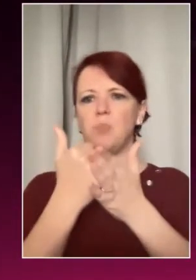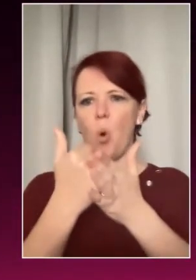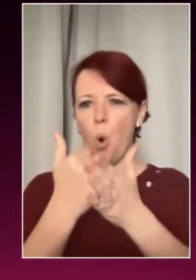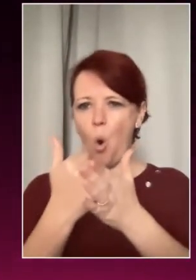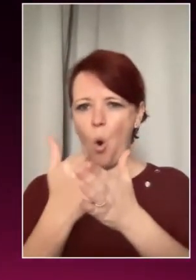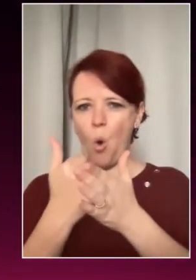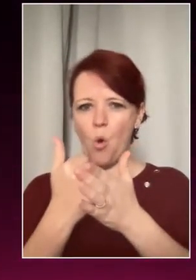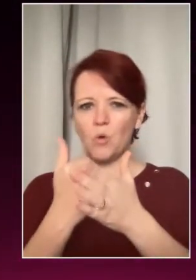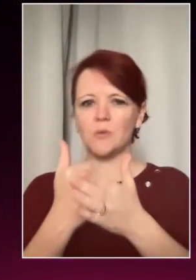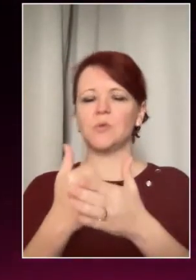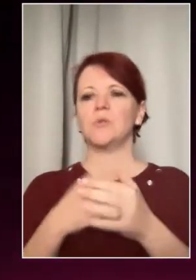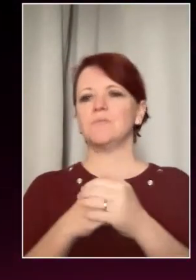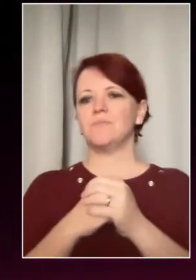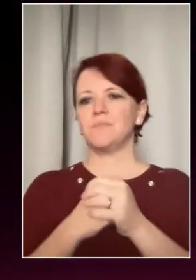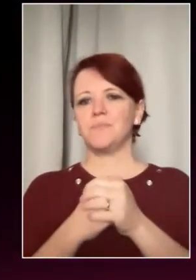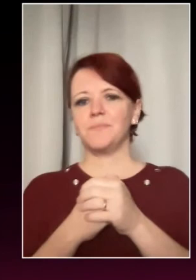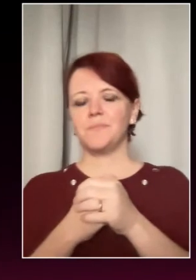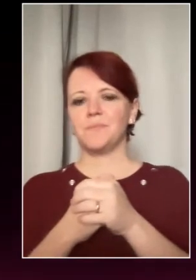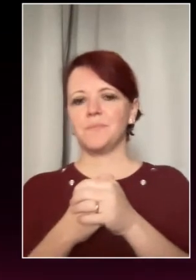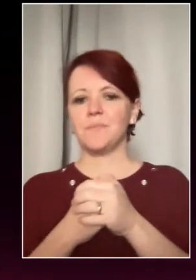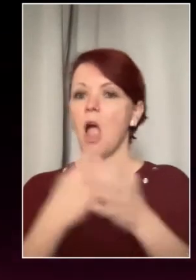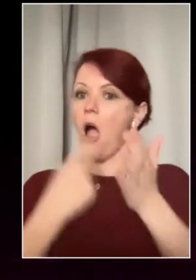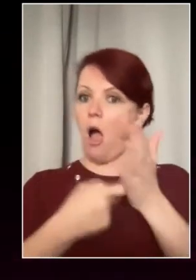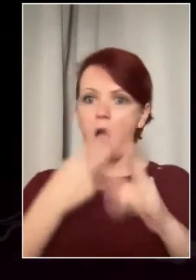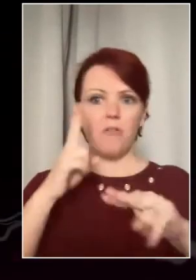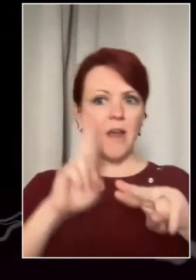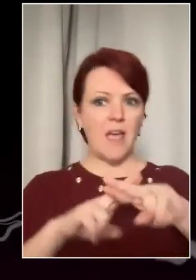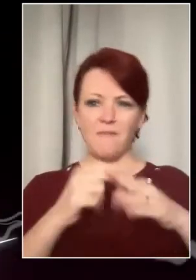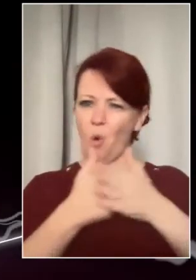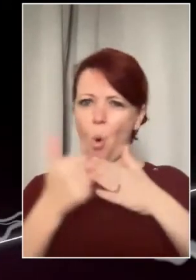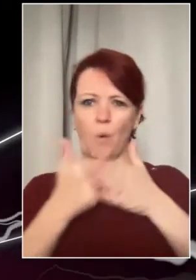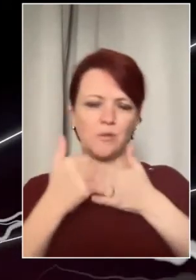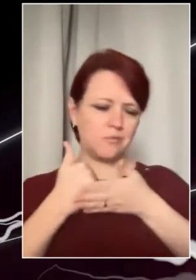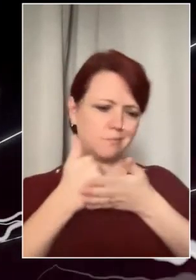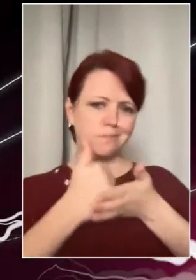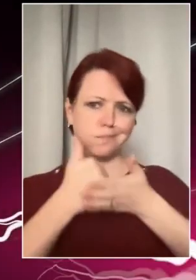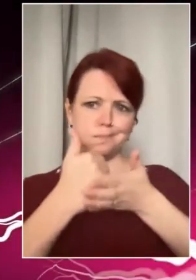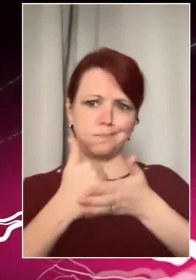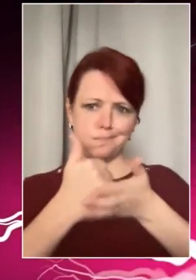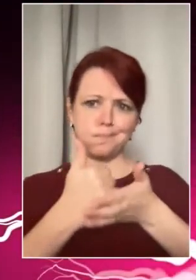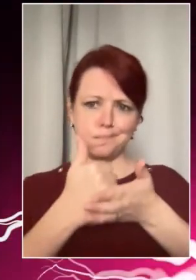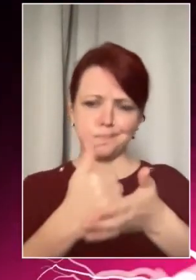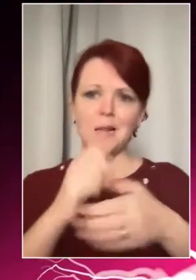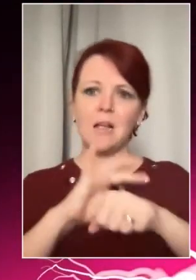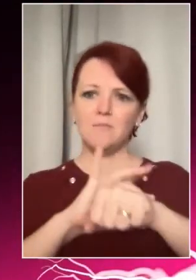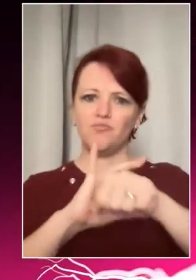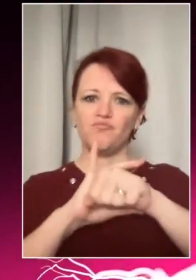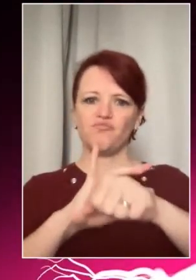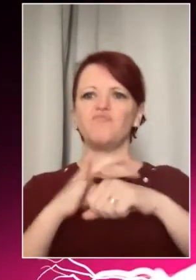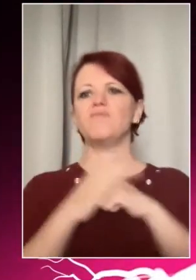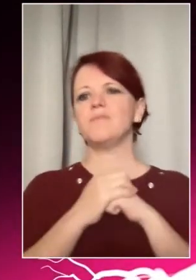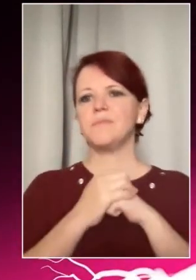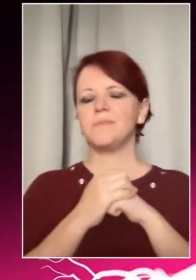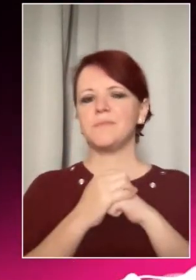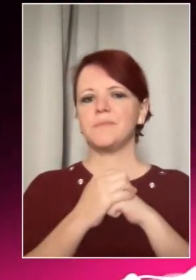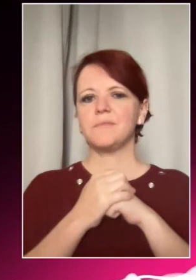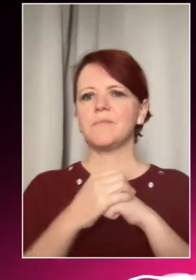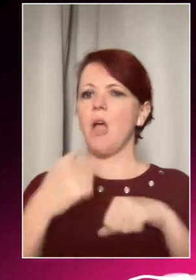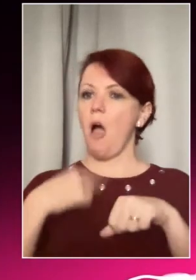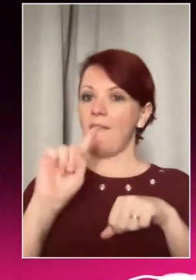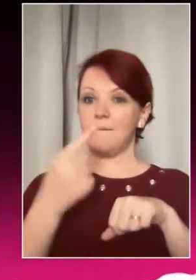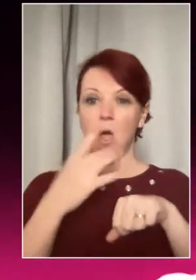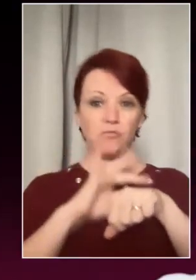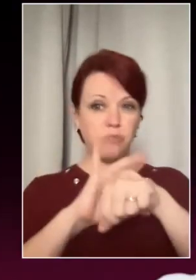The RAF itself has been an enthusiastic advocate of apprenticeships since its earliest days. Our first